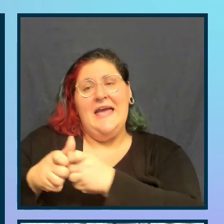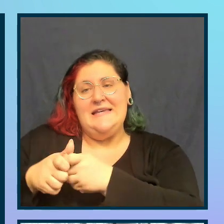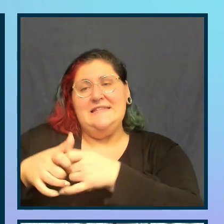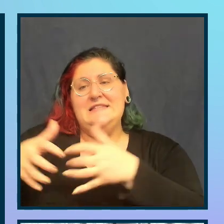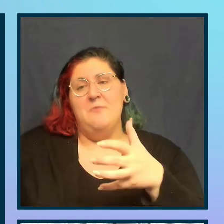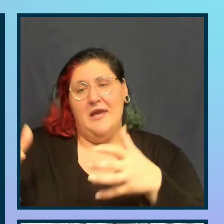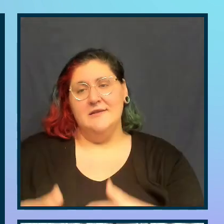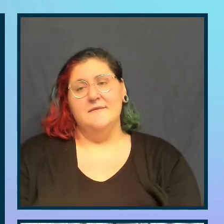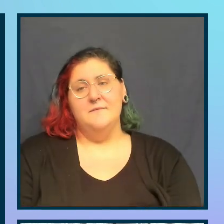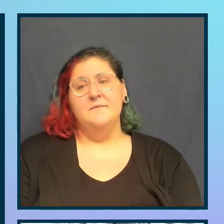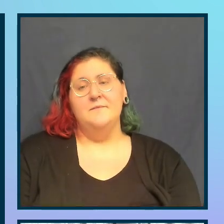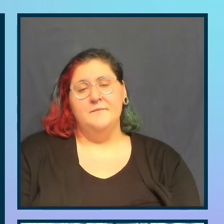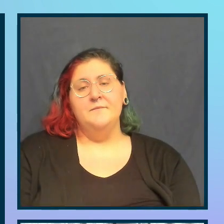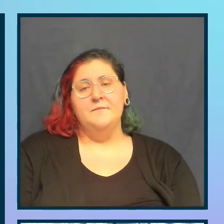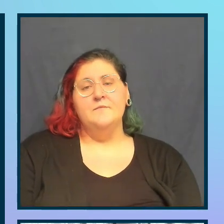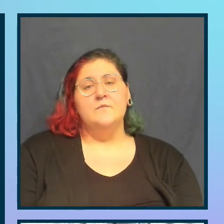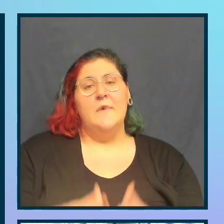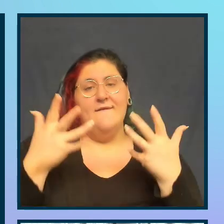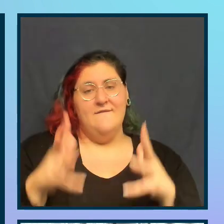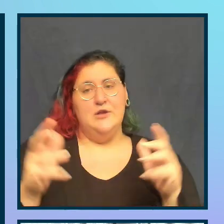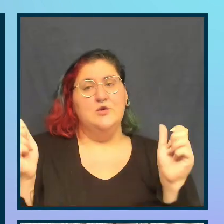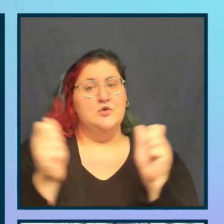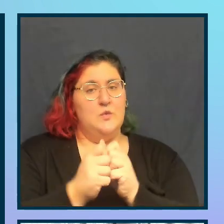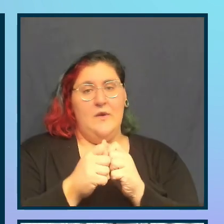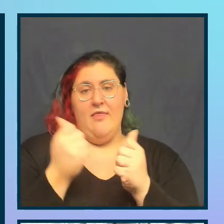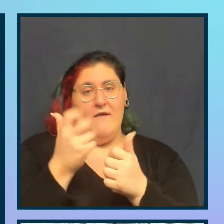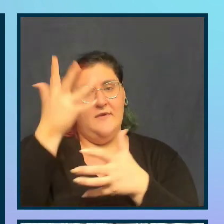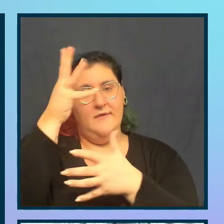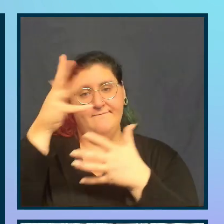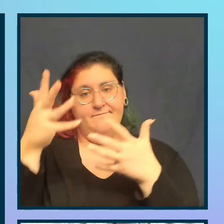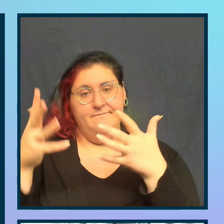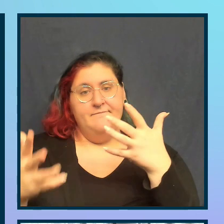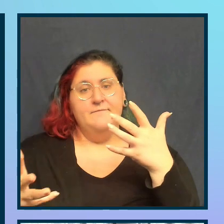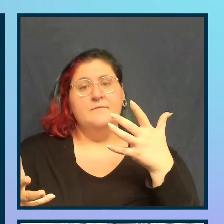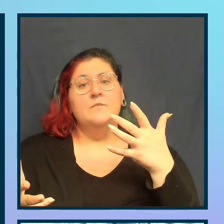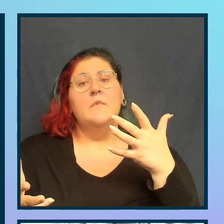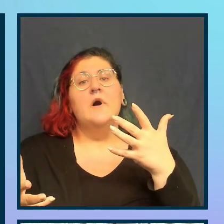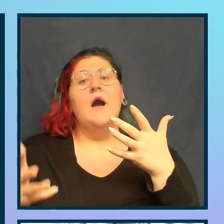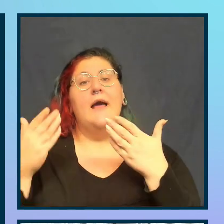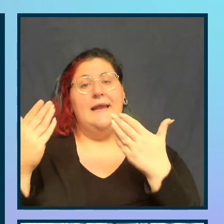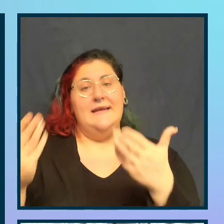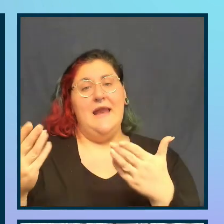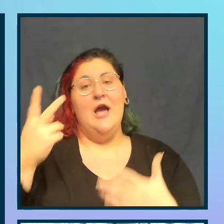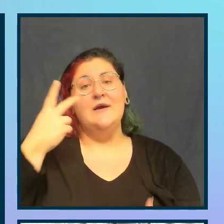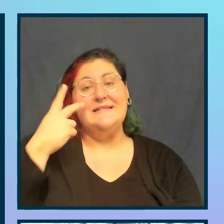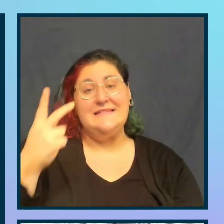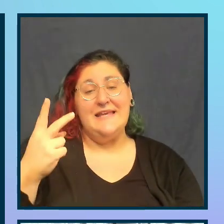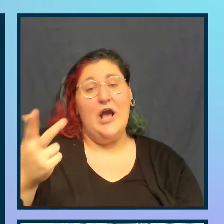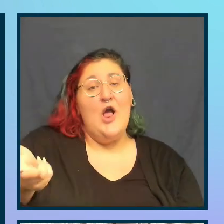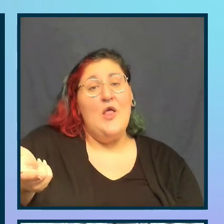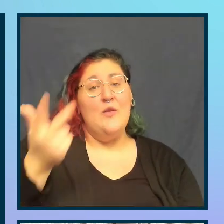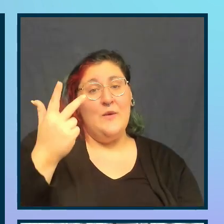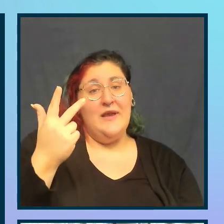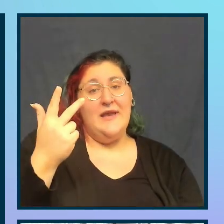So it looks like I'm done with all my elements. I can click next and now see that three accessibility issues were raised just as a result of